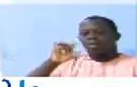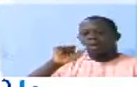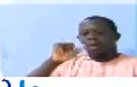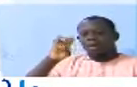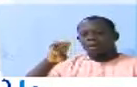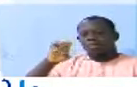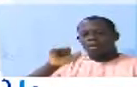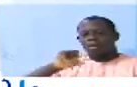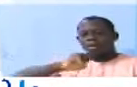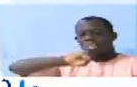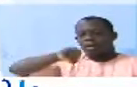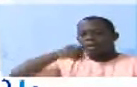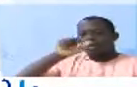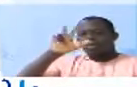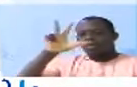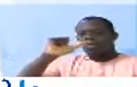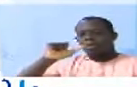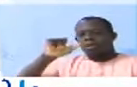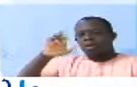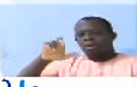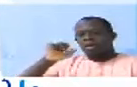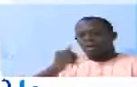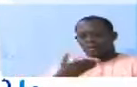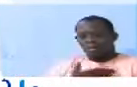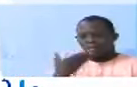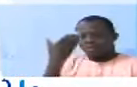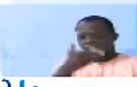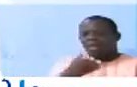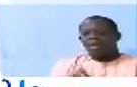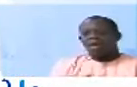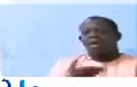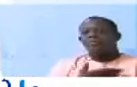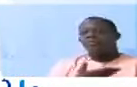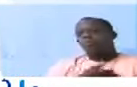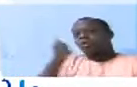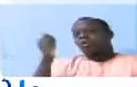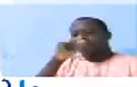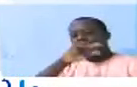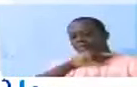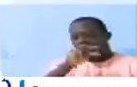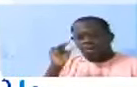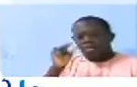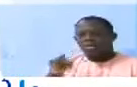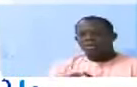Jawara. Another one called Kosotelo.